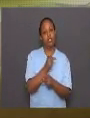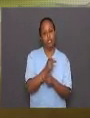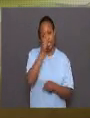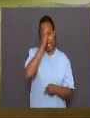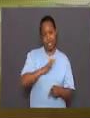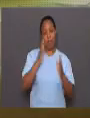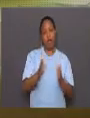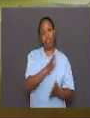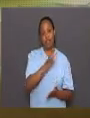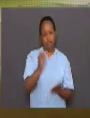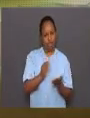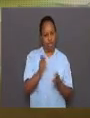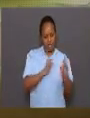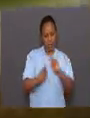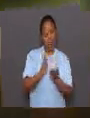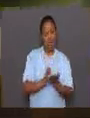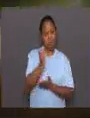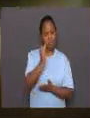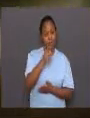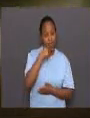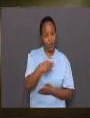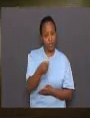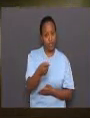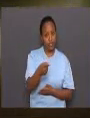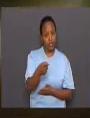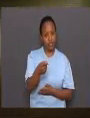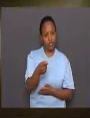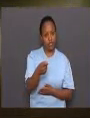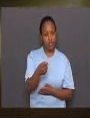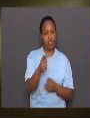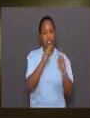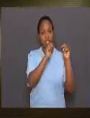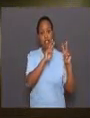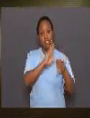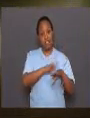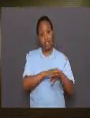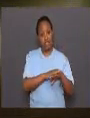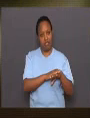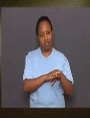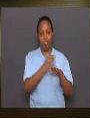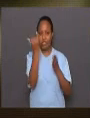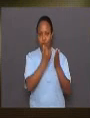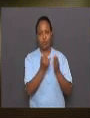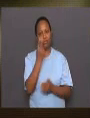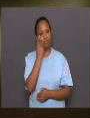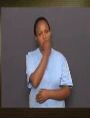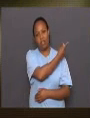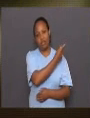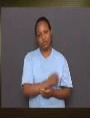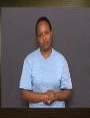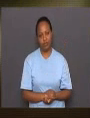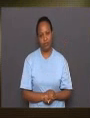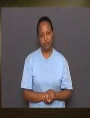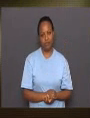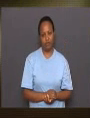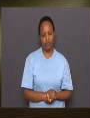and People's Rights? On the screen, you can see its symbol. The